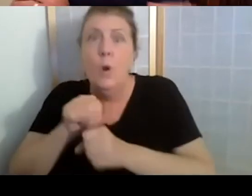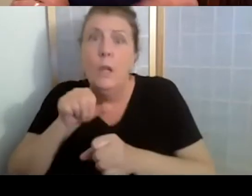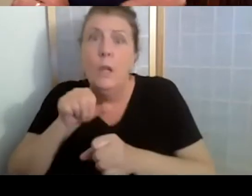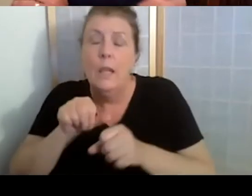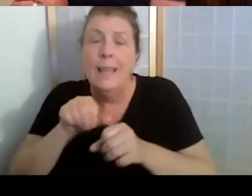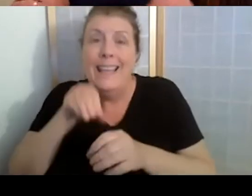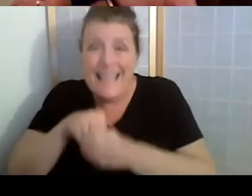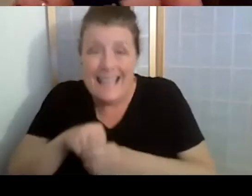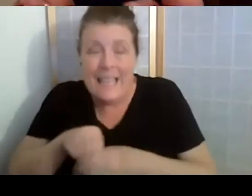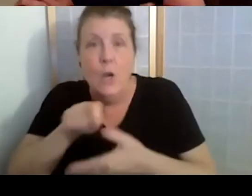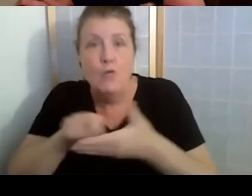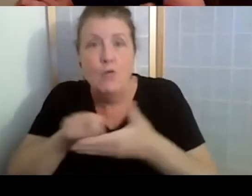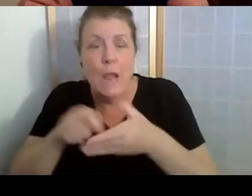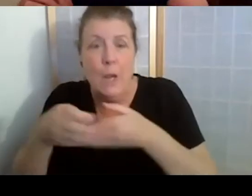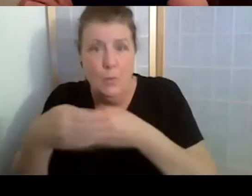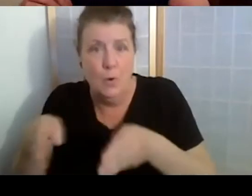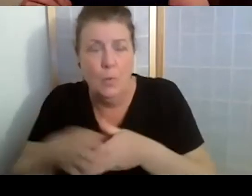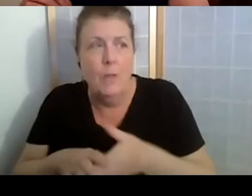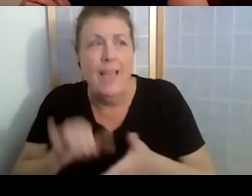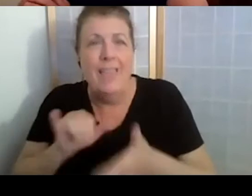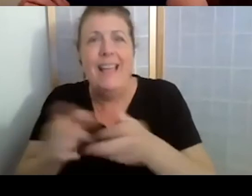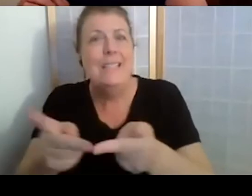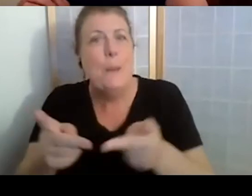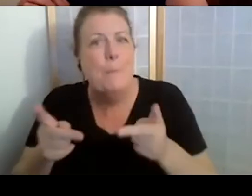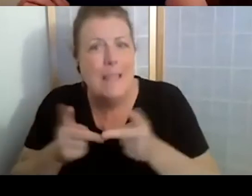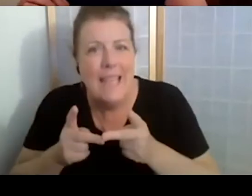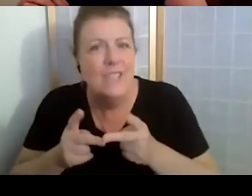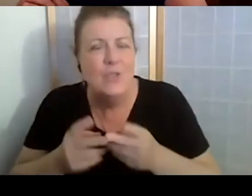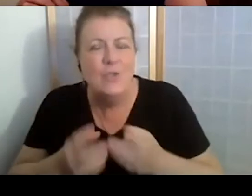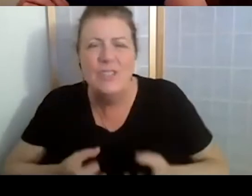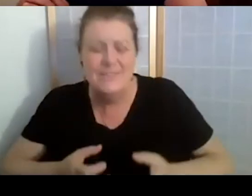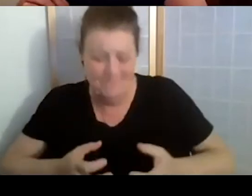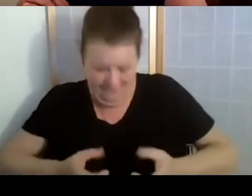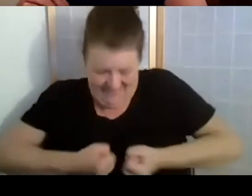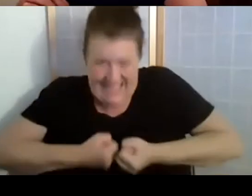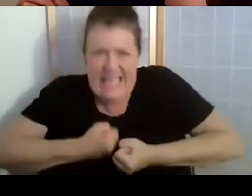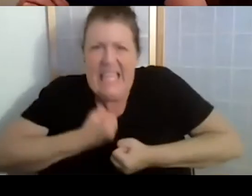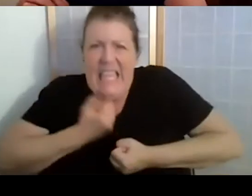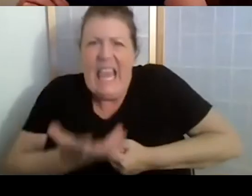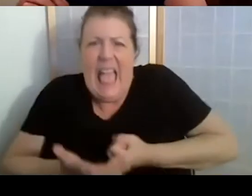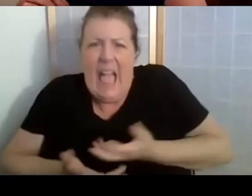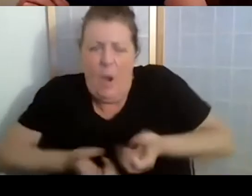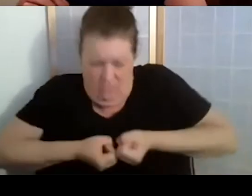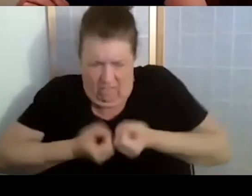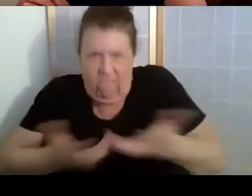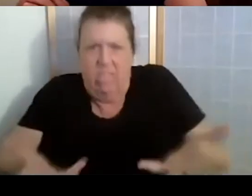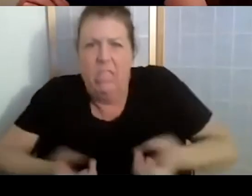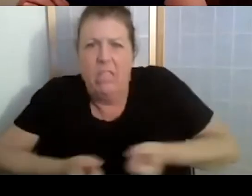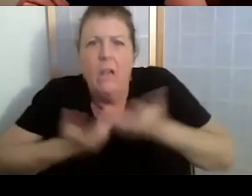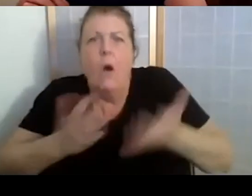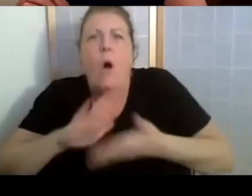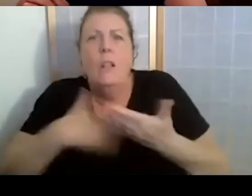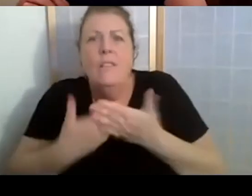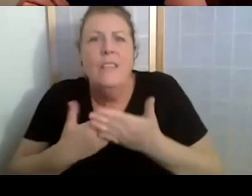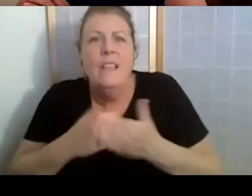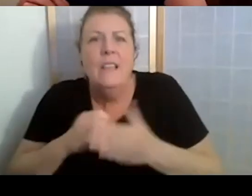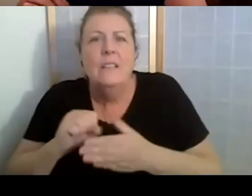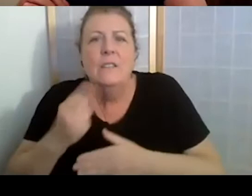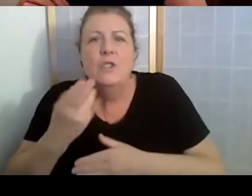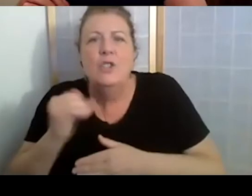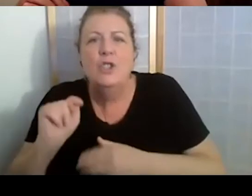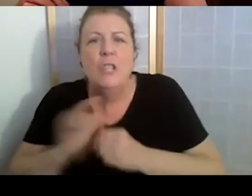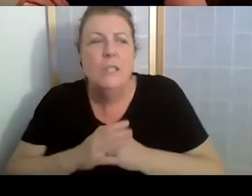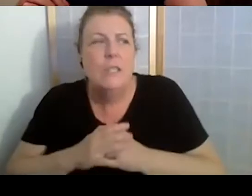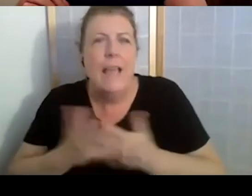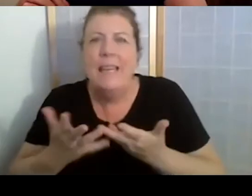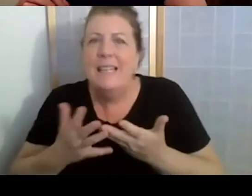is a place to just sort of get out all of this shit. And it is a place that it's a dialectical exercise. You get in there and you